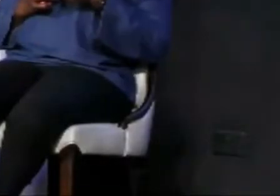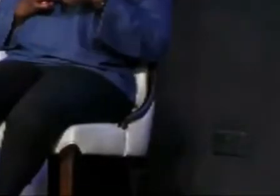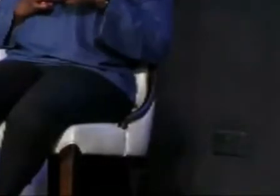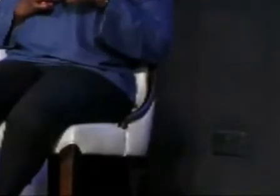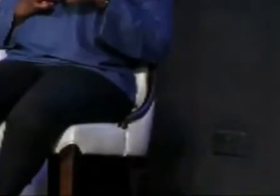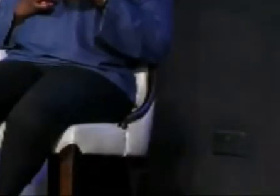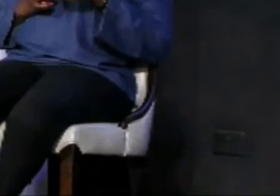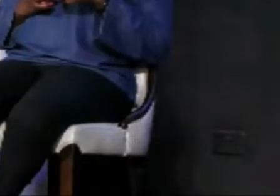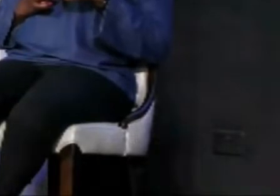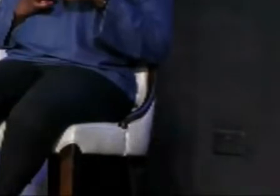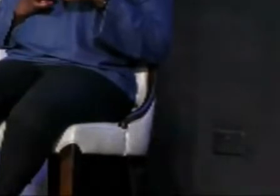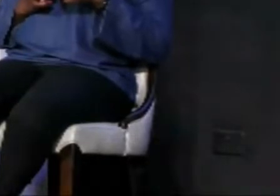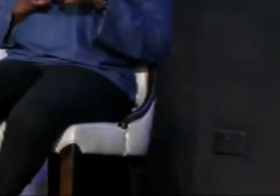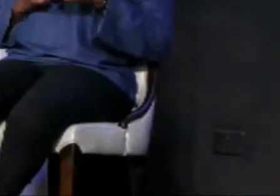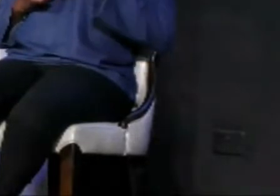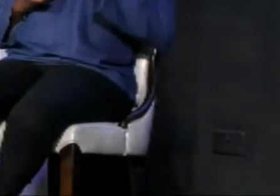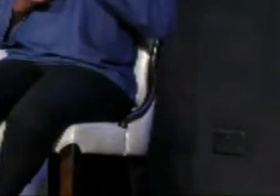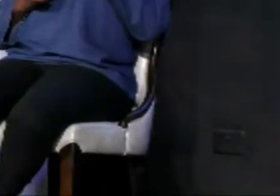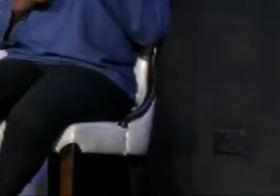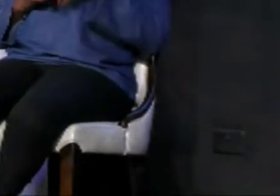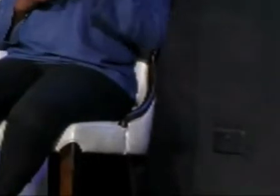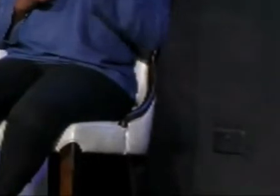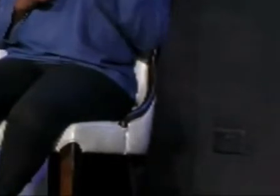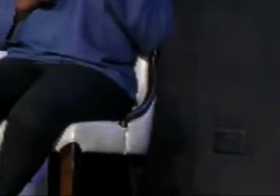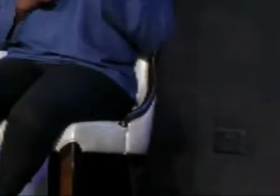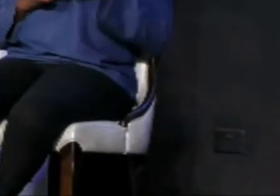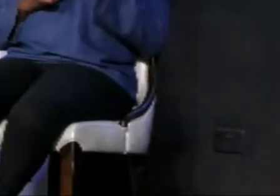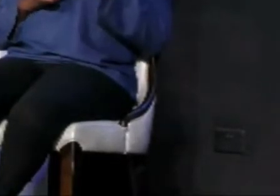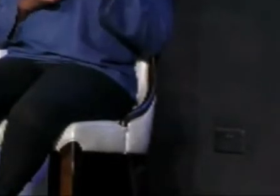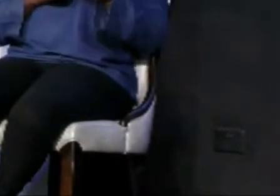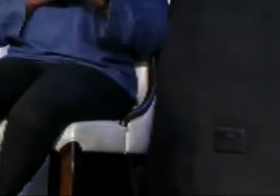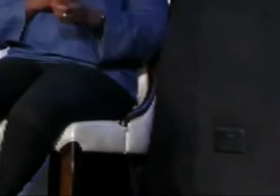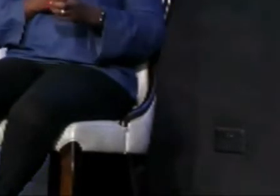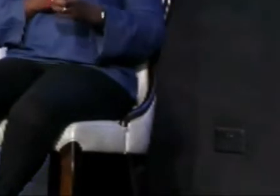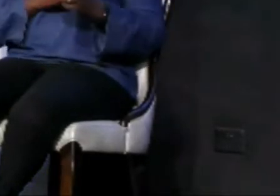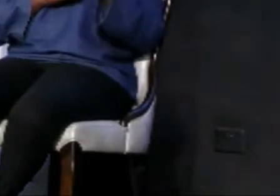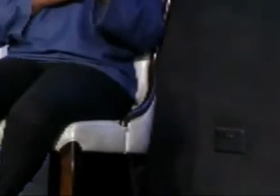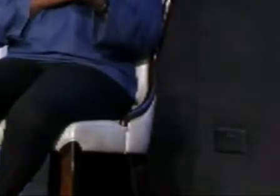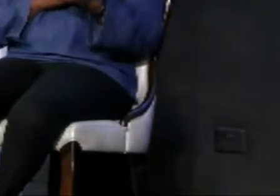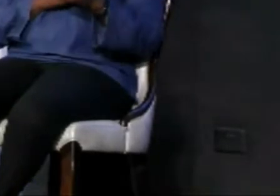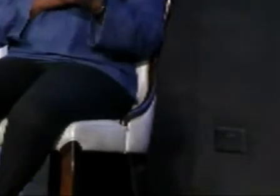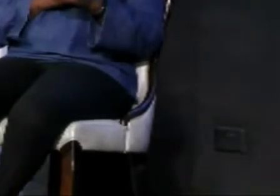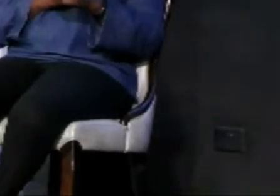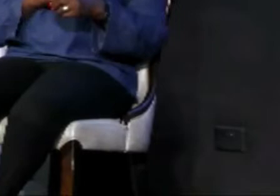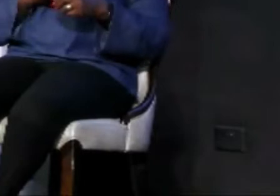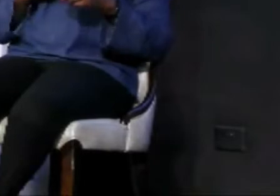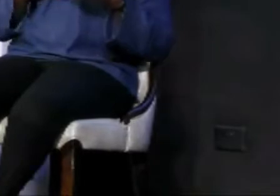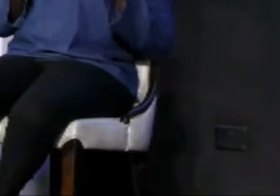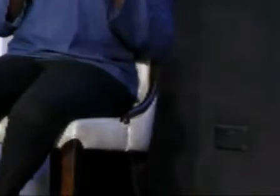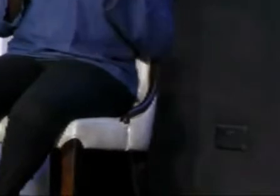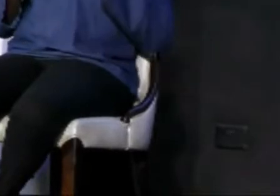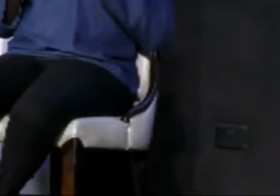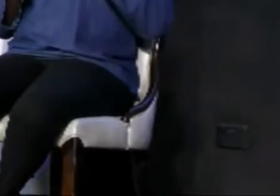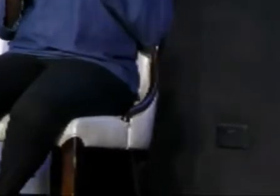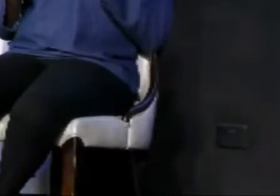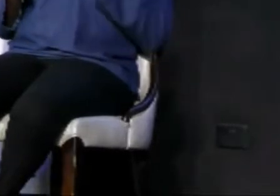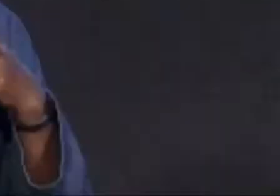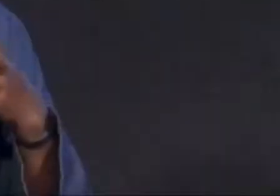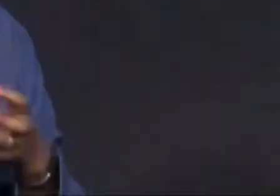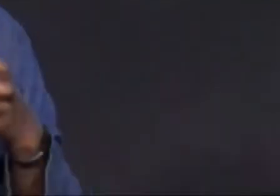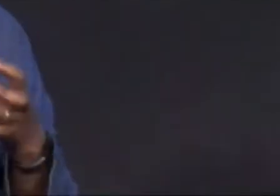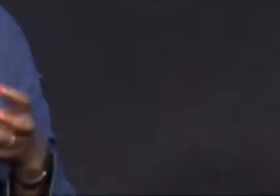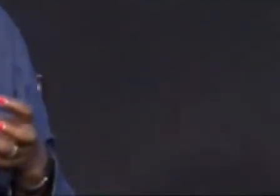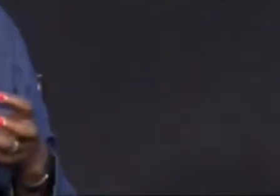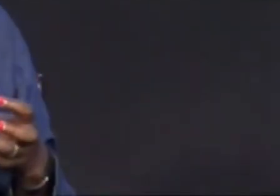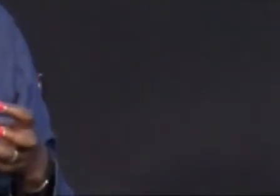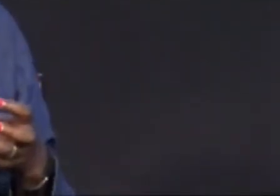I believe that where we are now, the challenge young people have are things